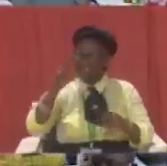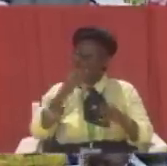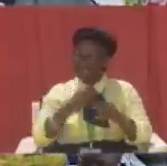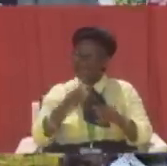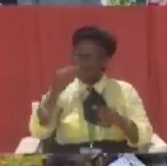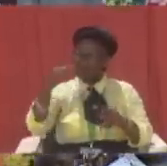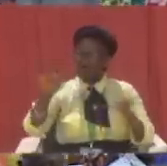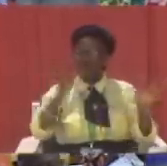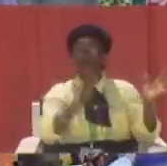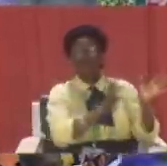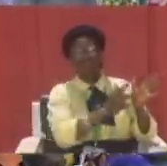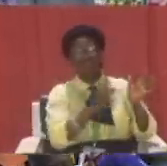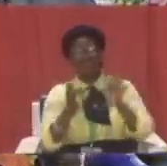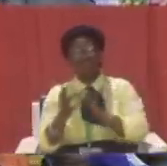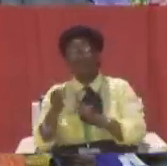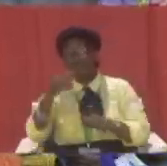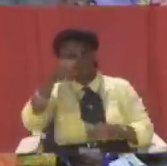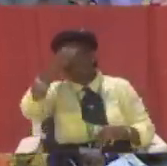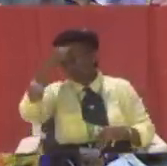Because of the anointing,